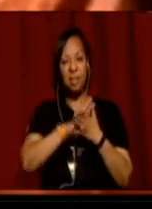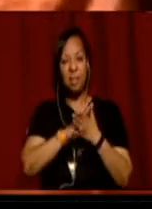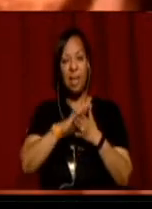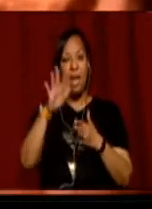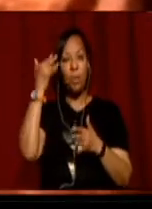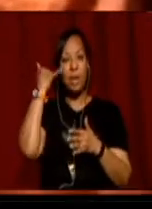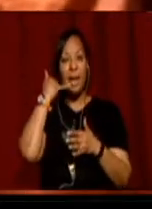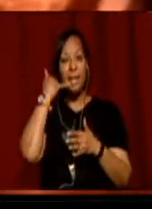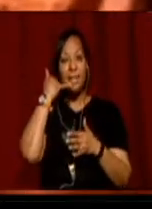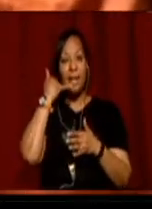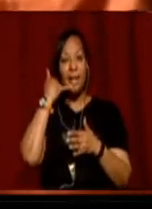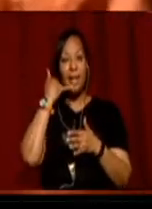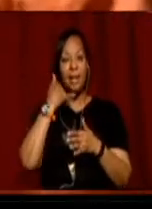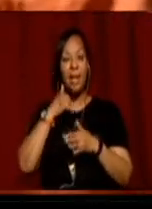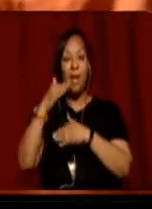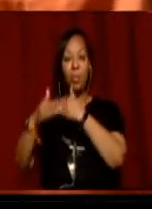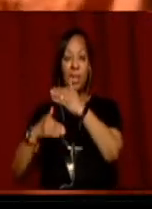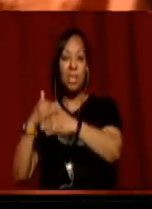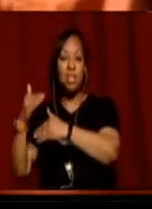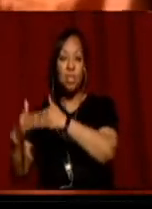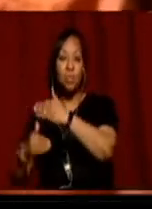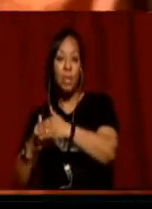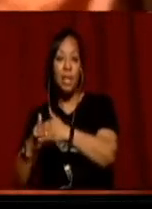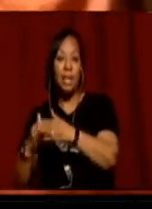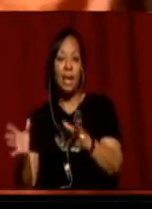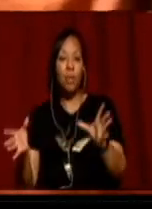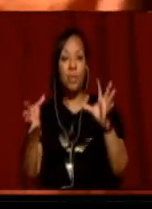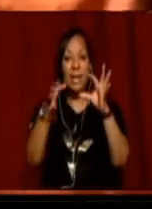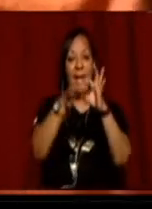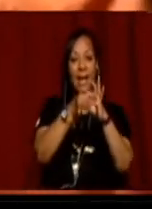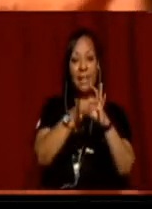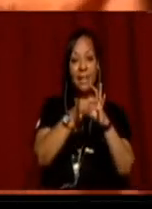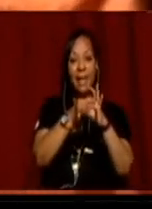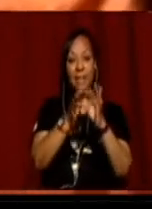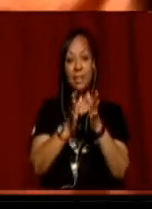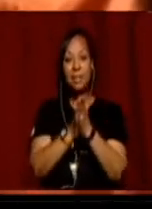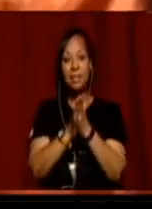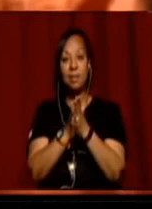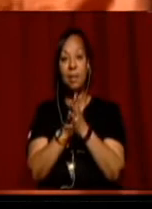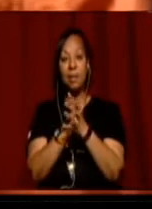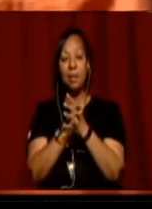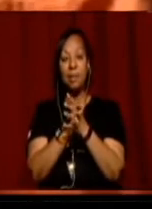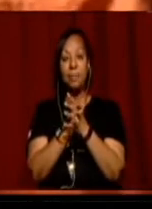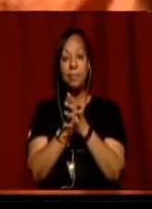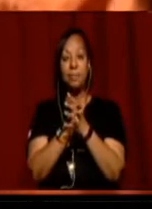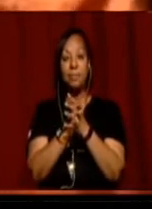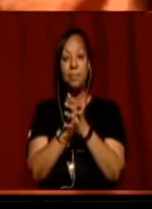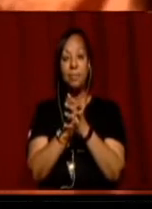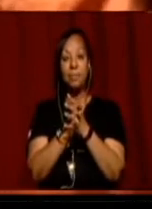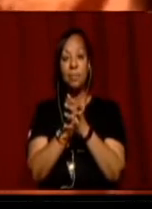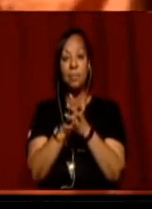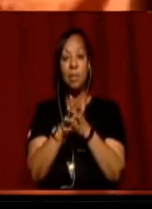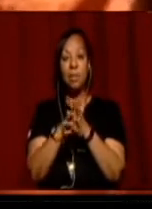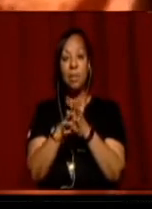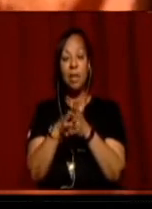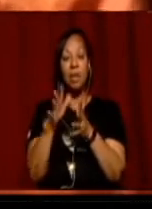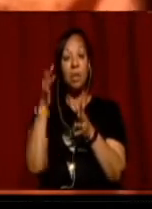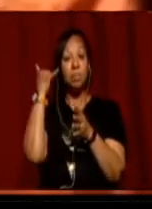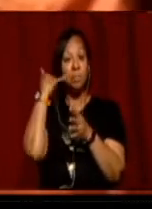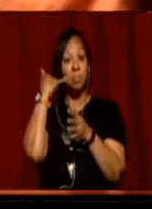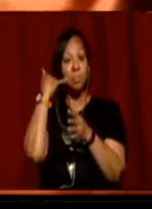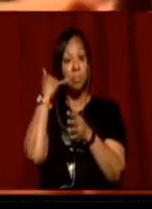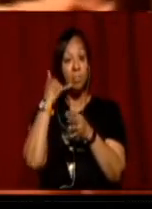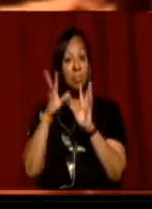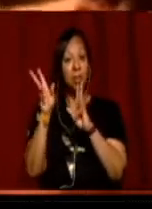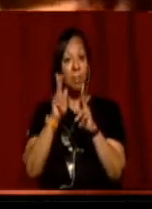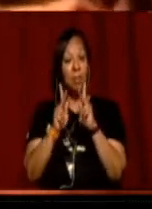out to them, we get their history, we find out who they've been in touch with so that we can then get in touch with the contacts